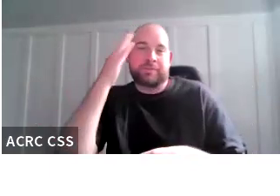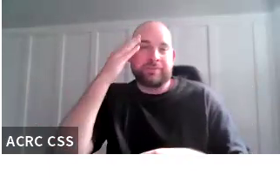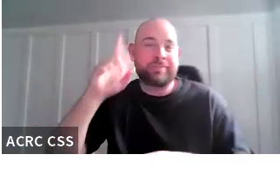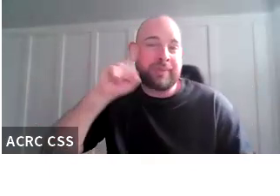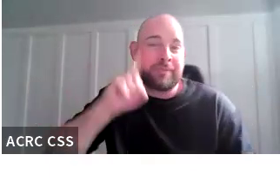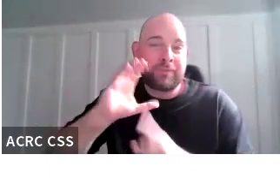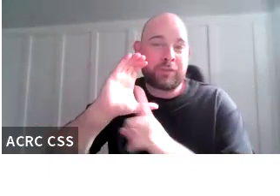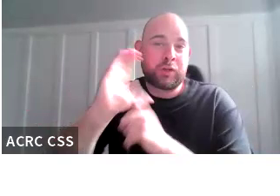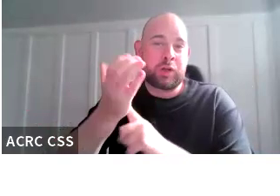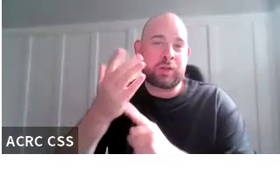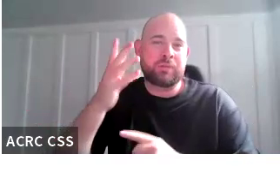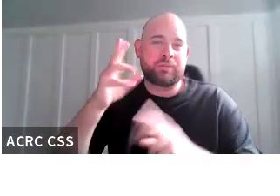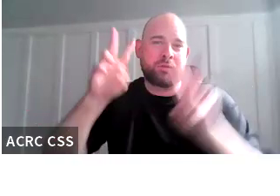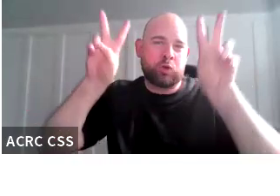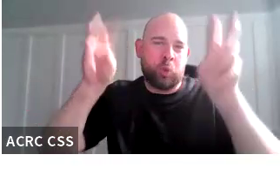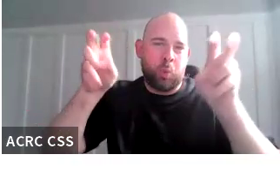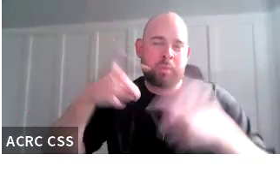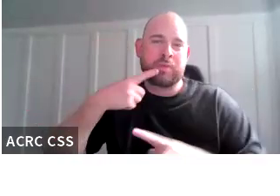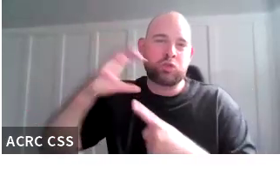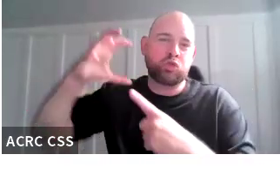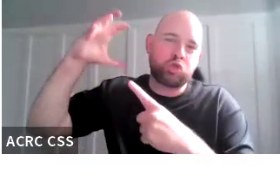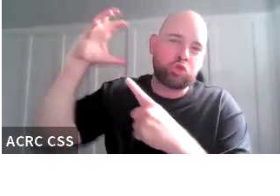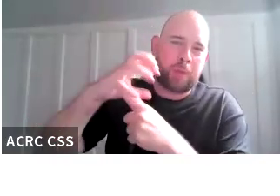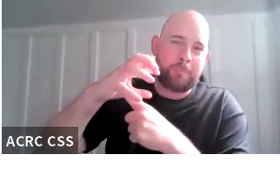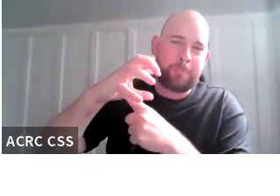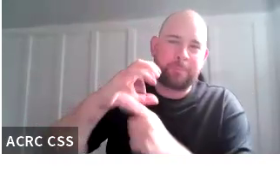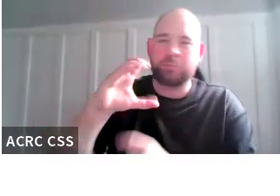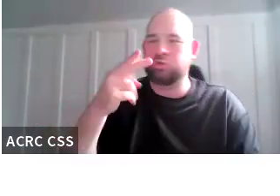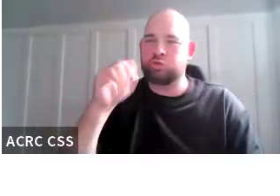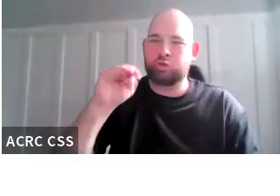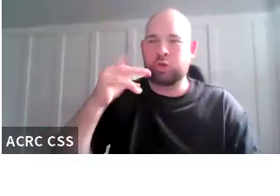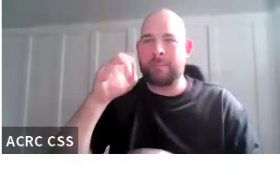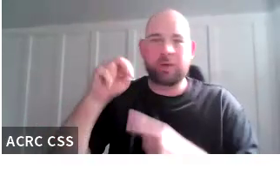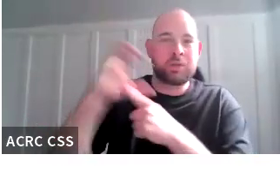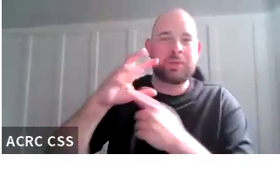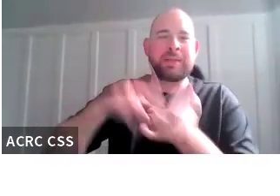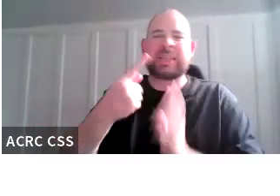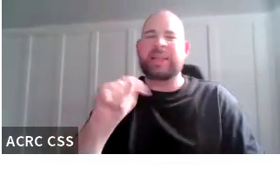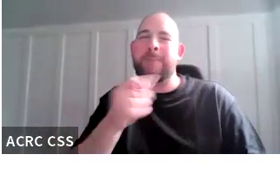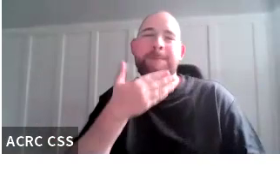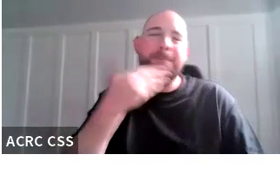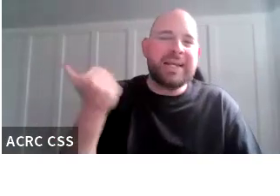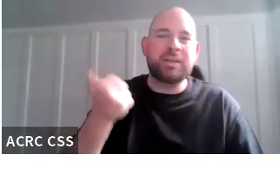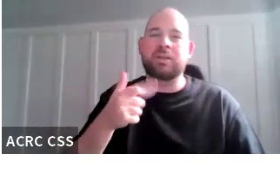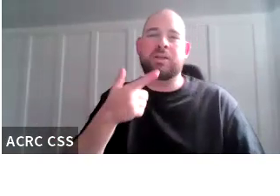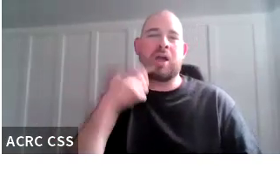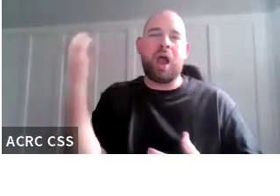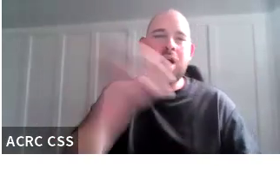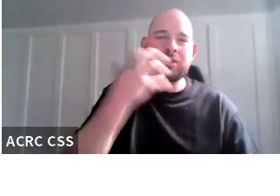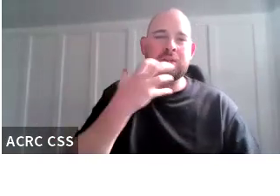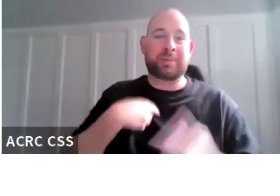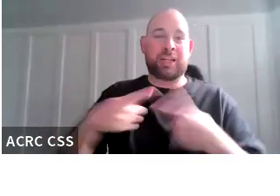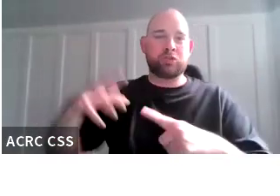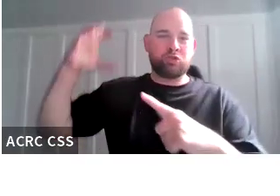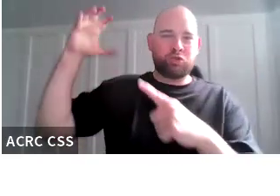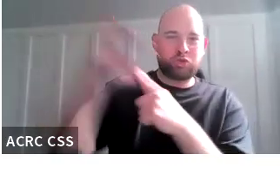saying what I'm signing? So in deaf culture, there's one slang word